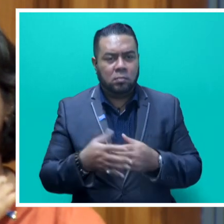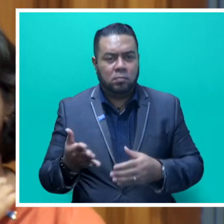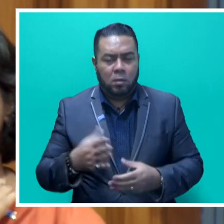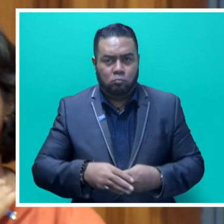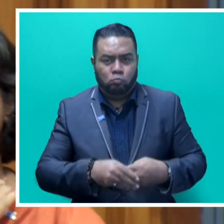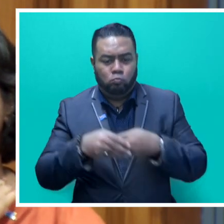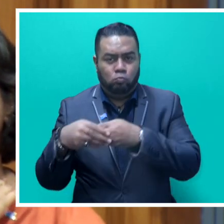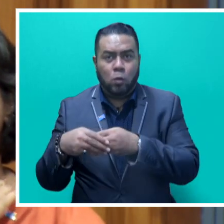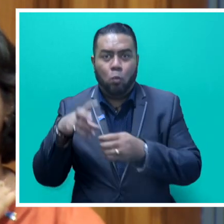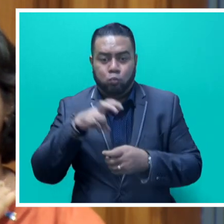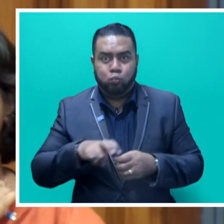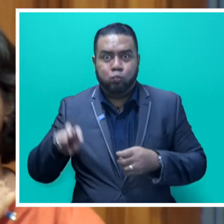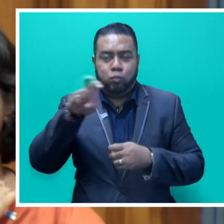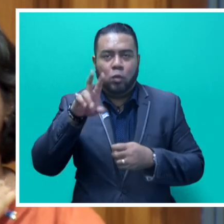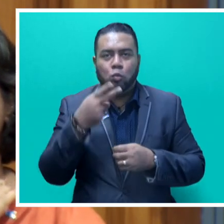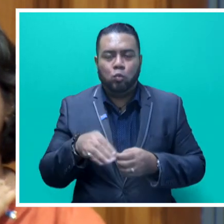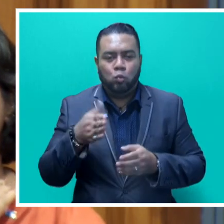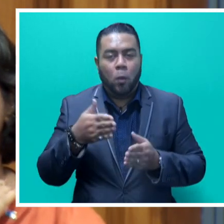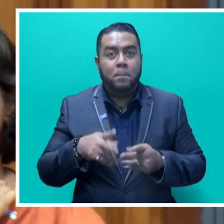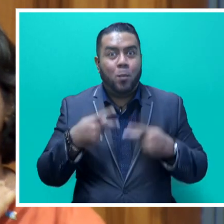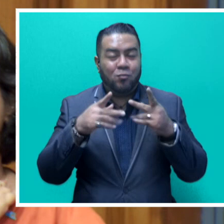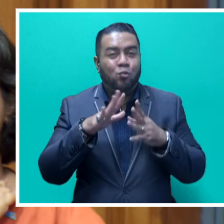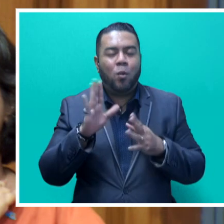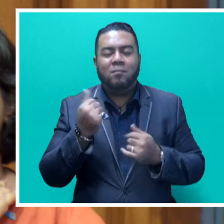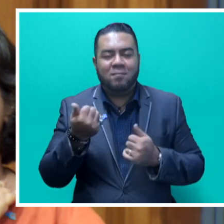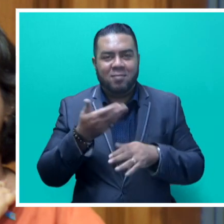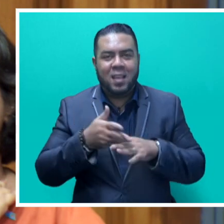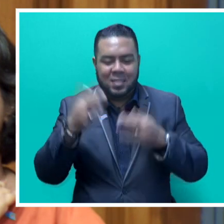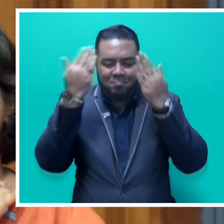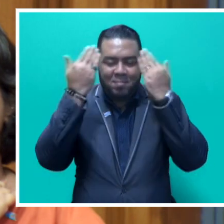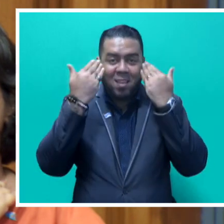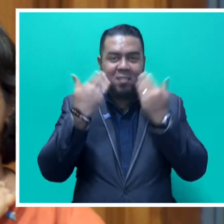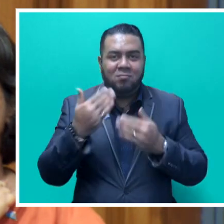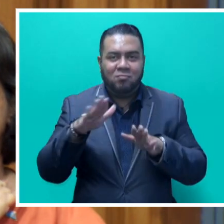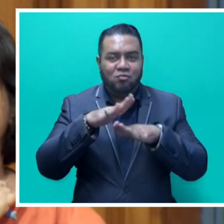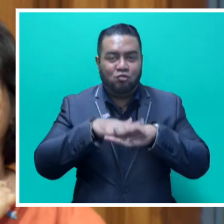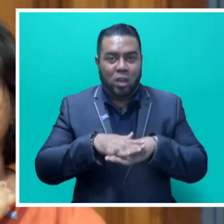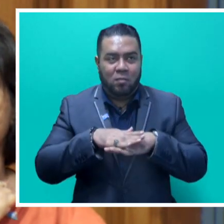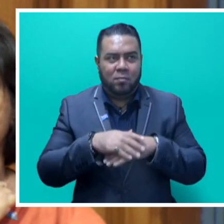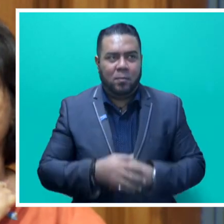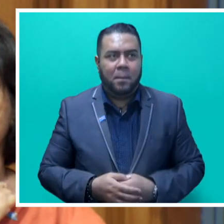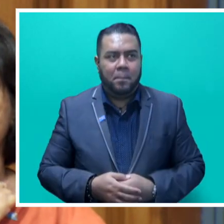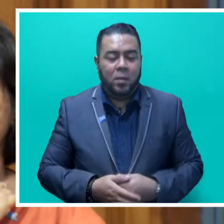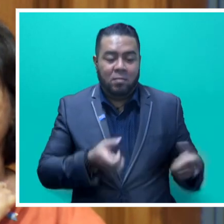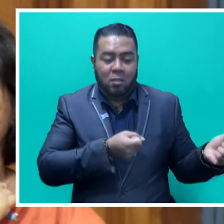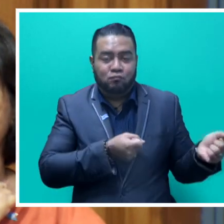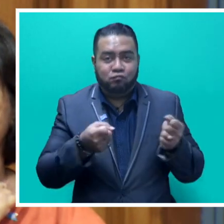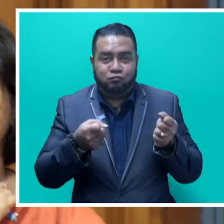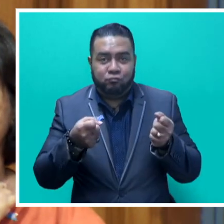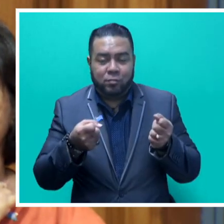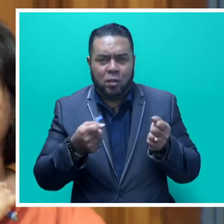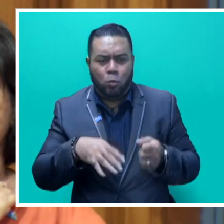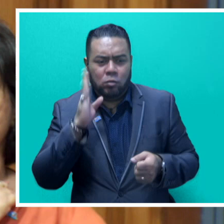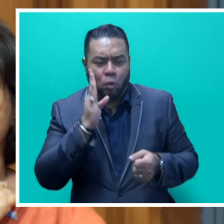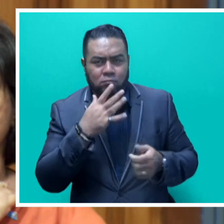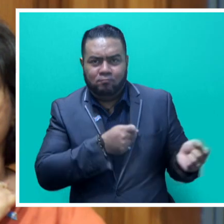chair. It was historically not an enviable seat, as we learned when watching the ceremony of the dragging of the Speaker on the previous